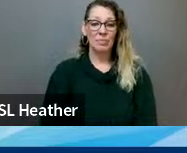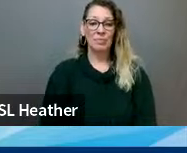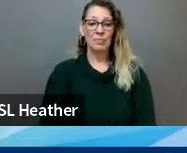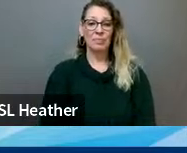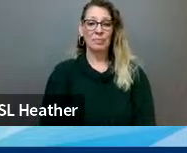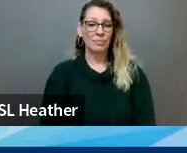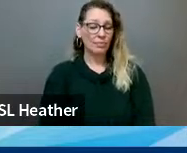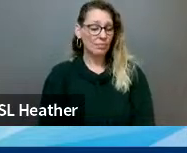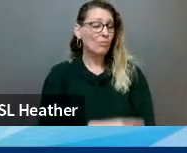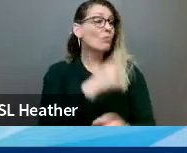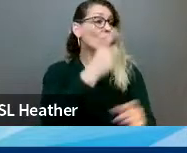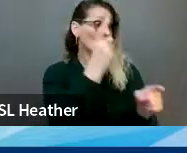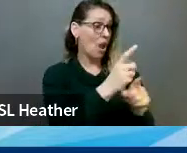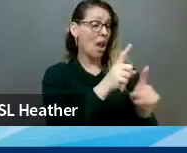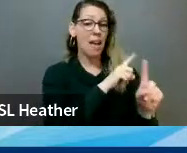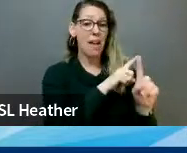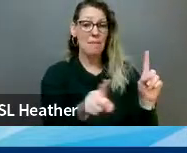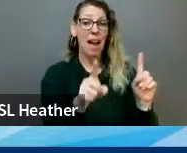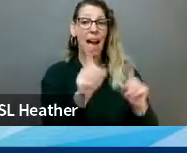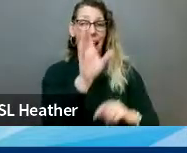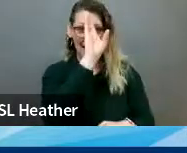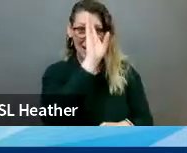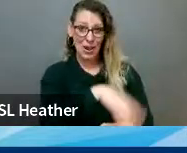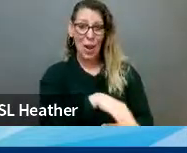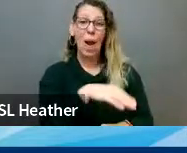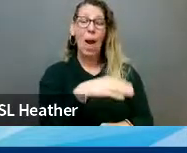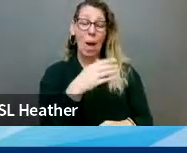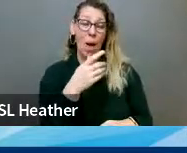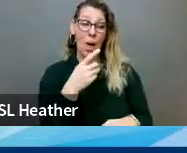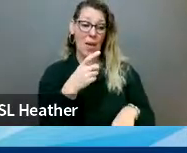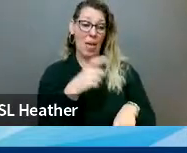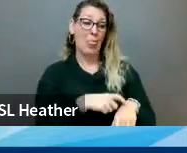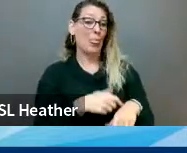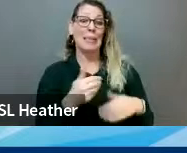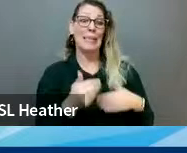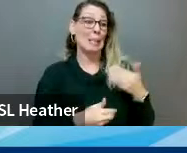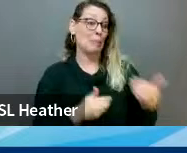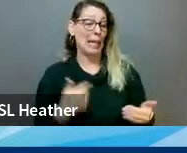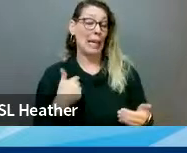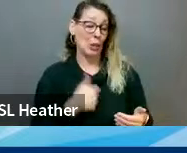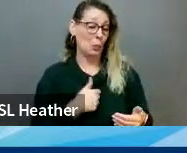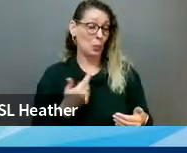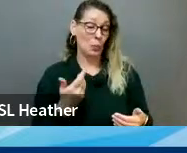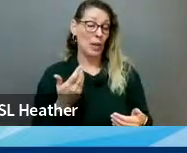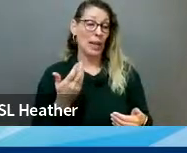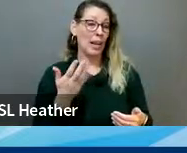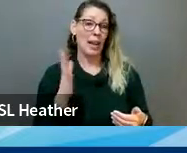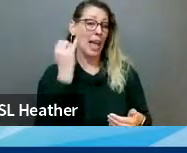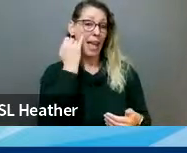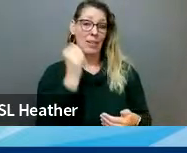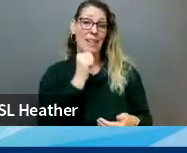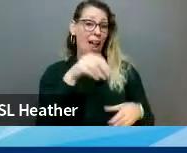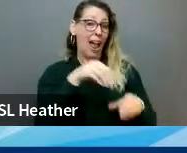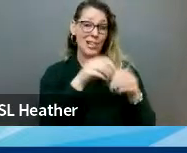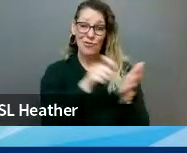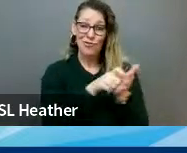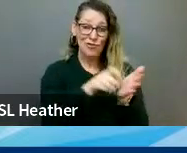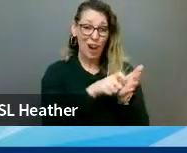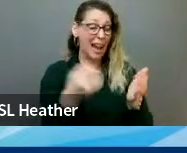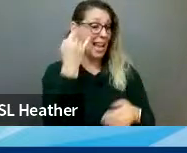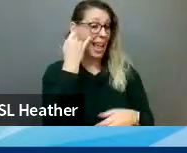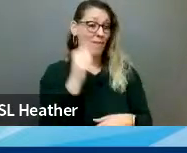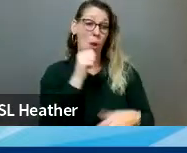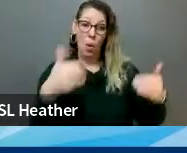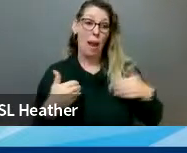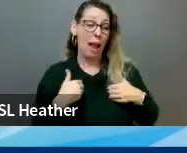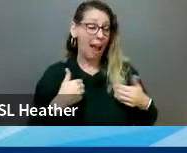right, Carly, but I also know as the speed of which we're moving, if it's not in writing, if we don't have it, it's